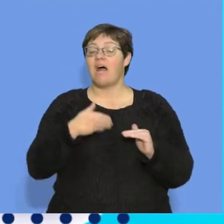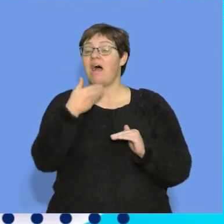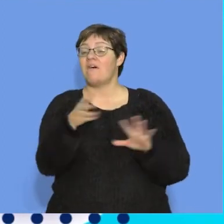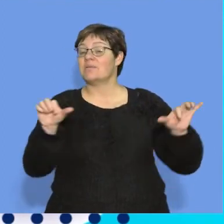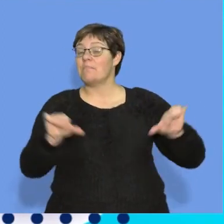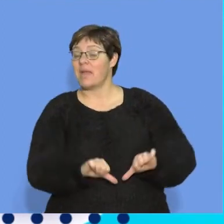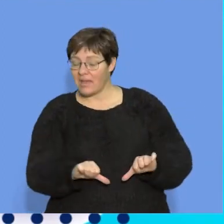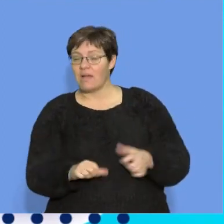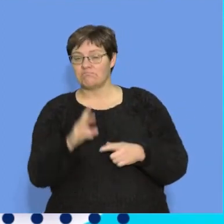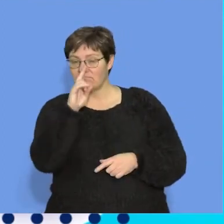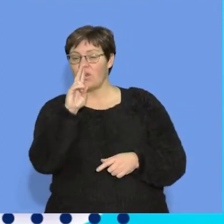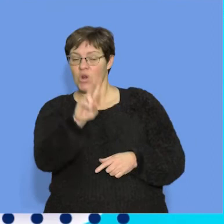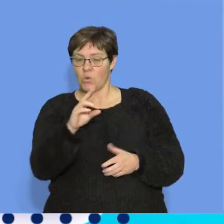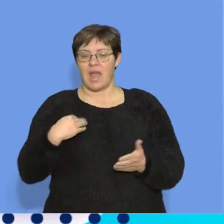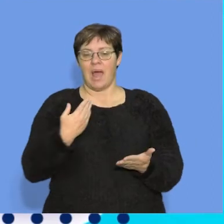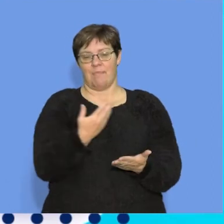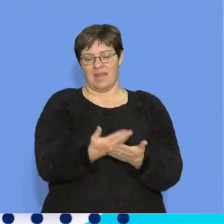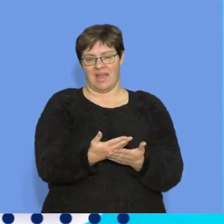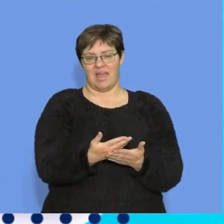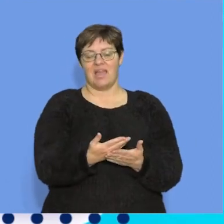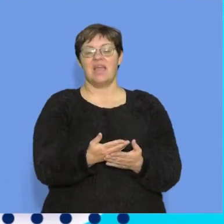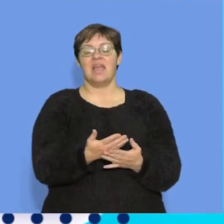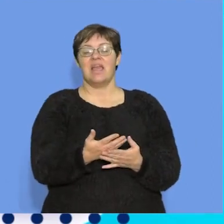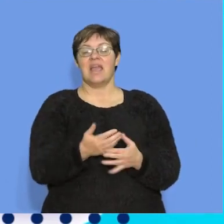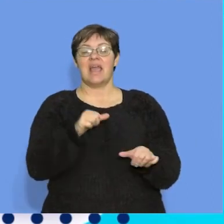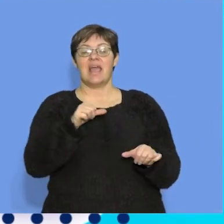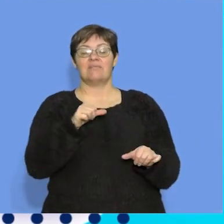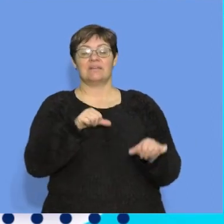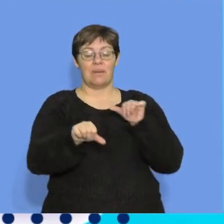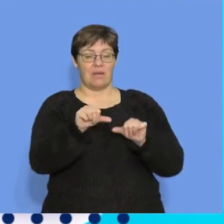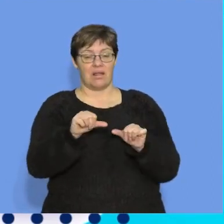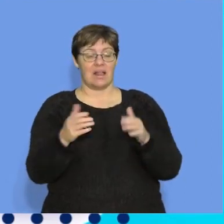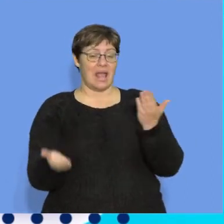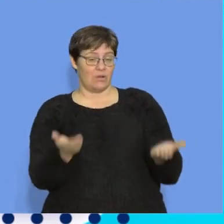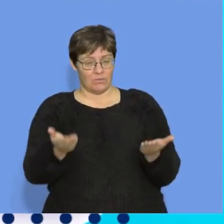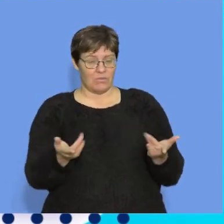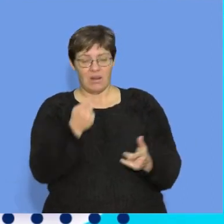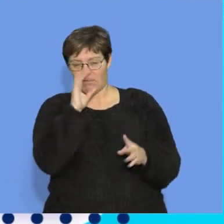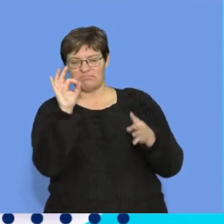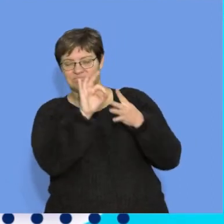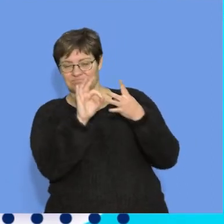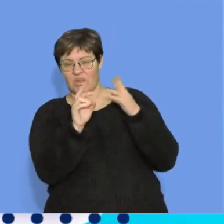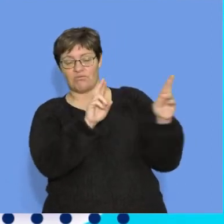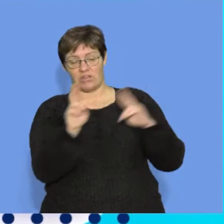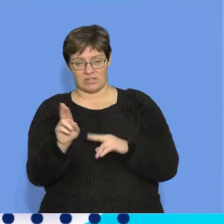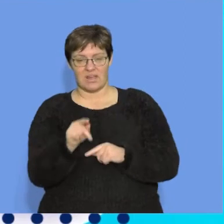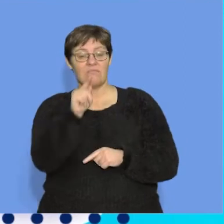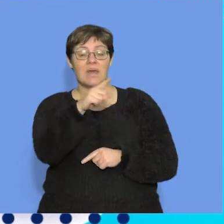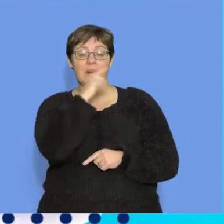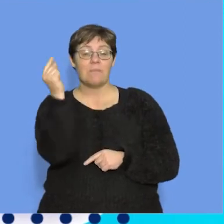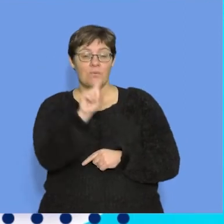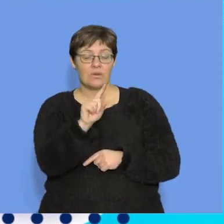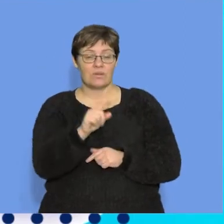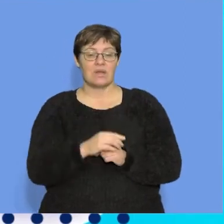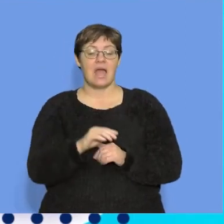that, we're going to look at an application of chemical equilibrium to a particular type of reaction, those that we call